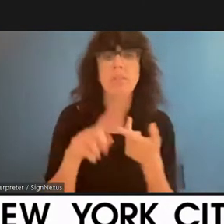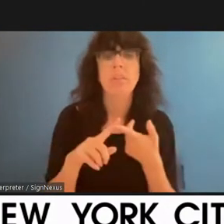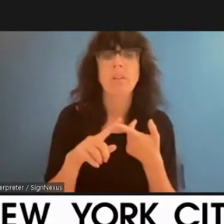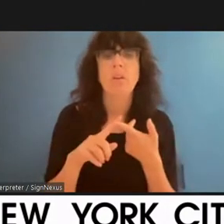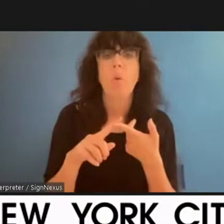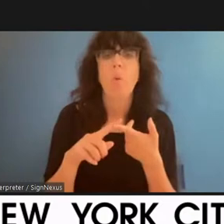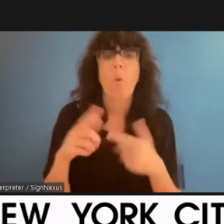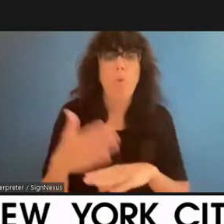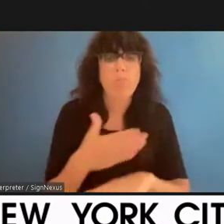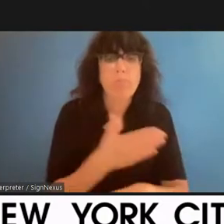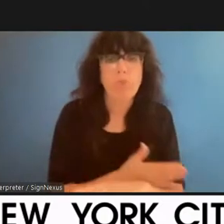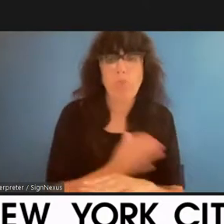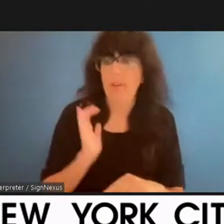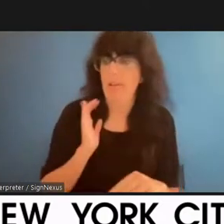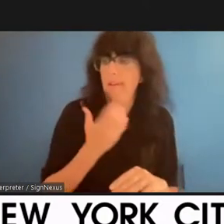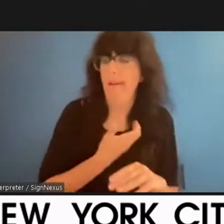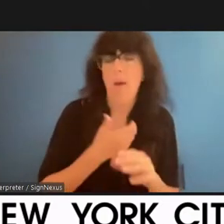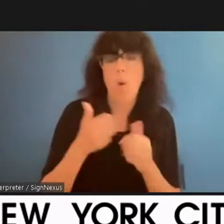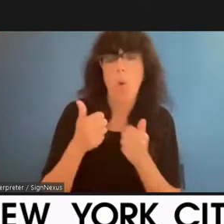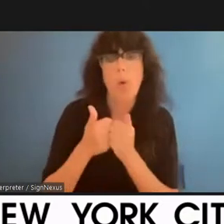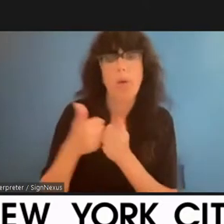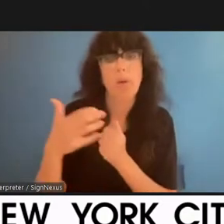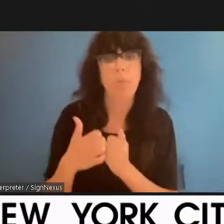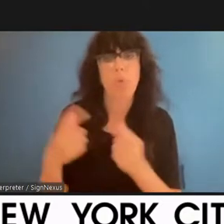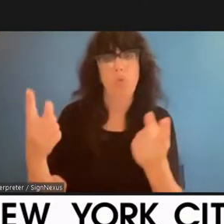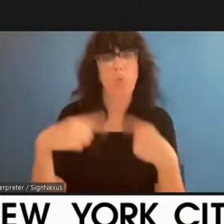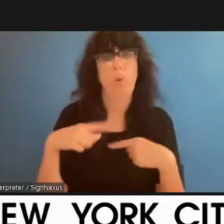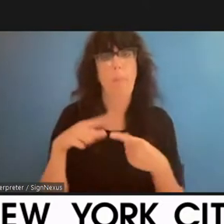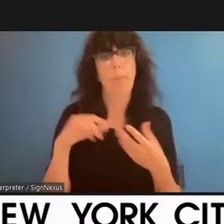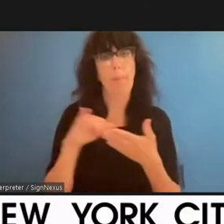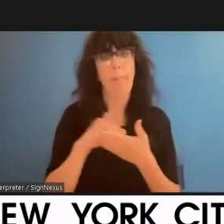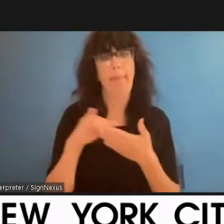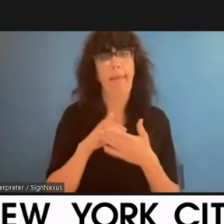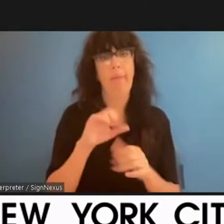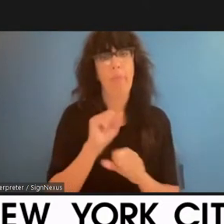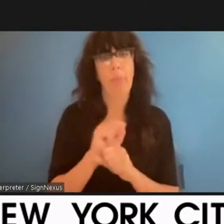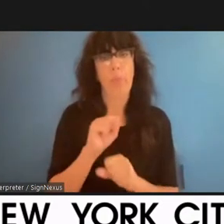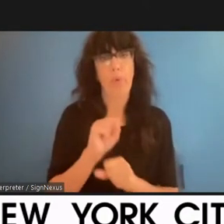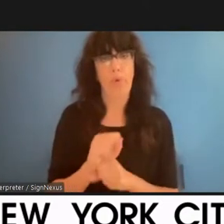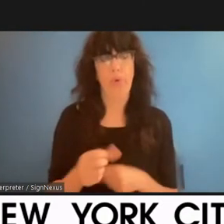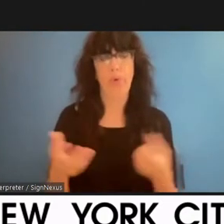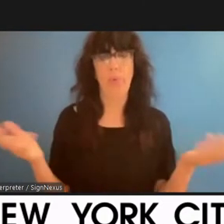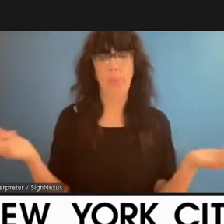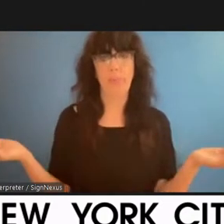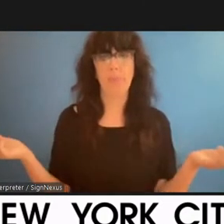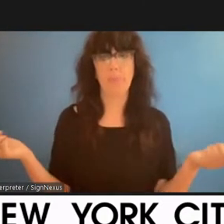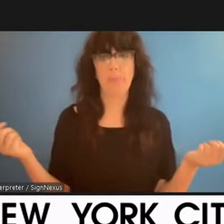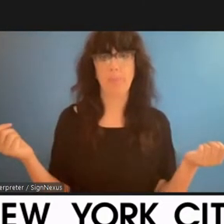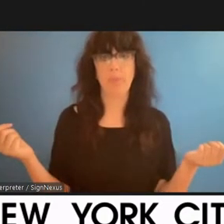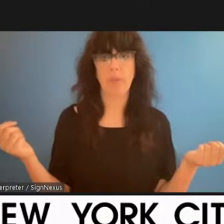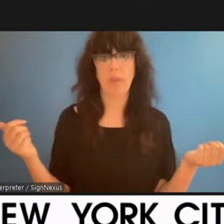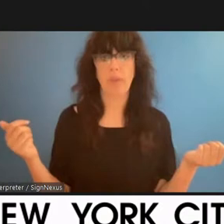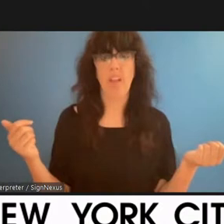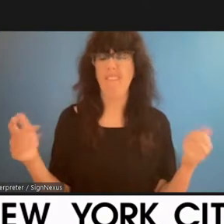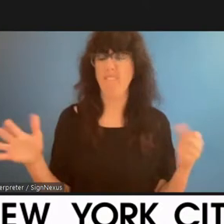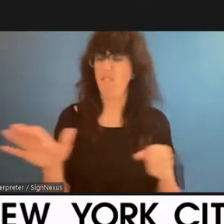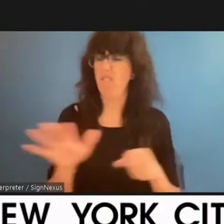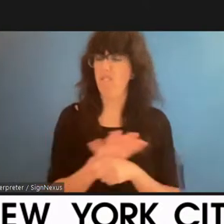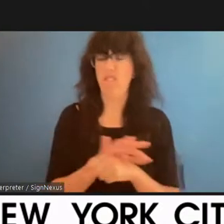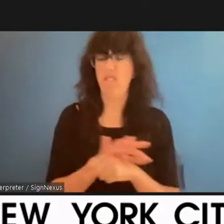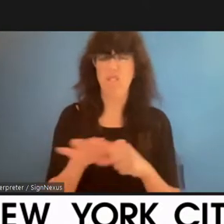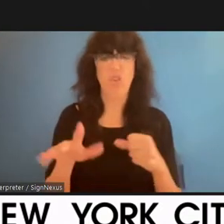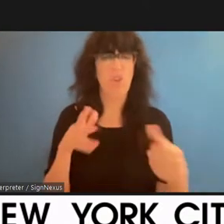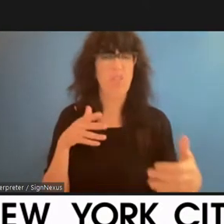ability for our commuters to get into manhattan to work so i am totally opposed to this uh